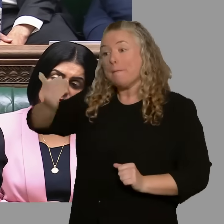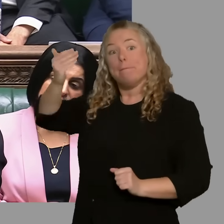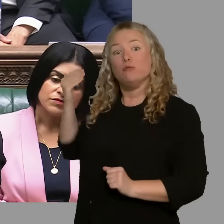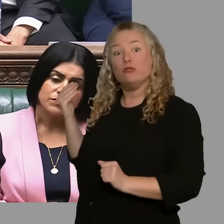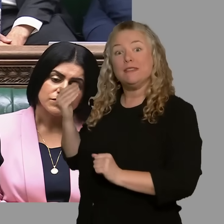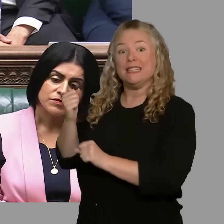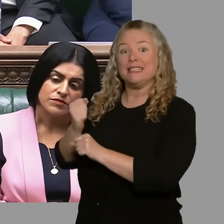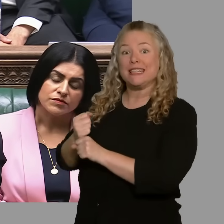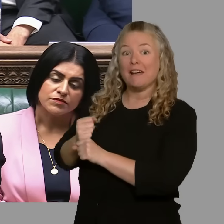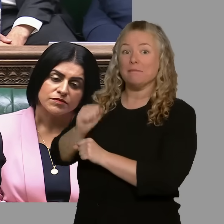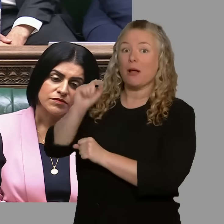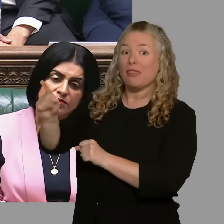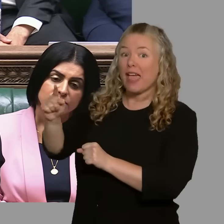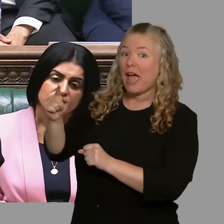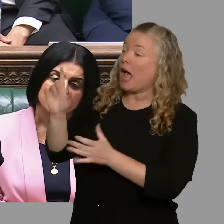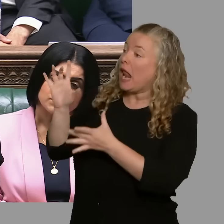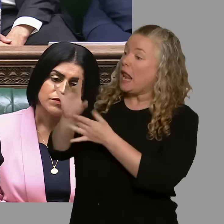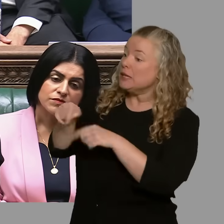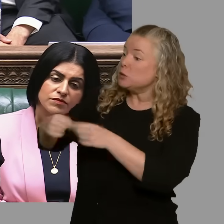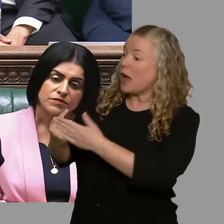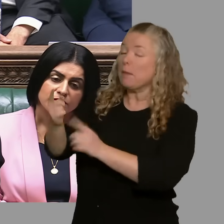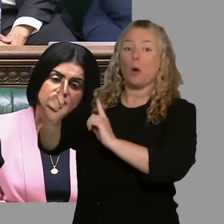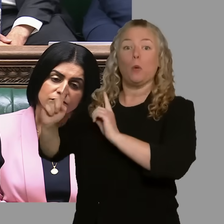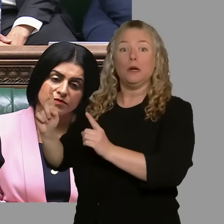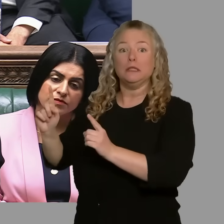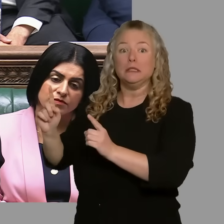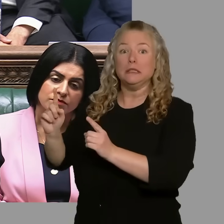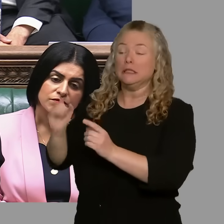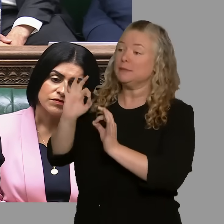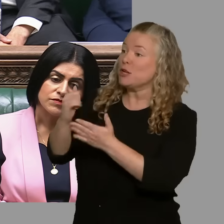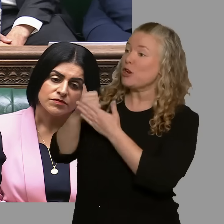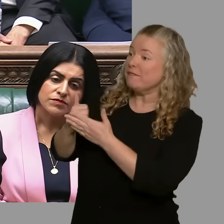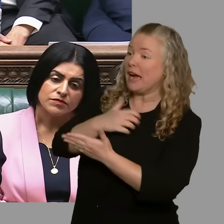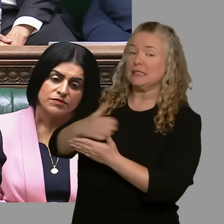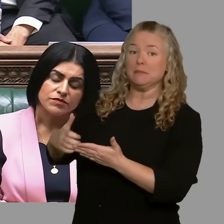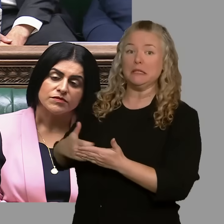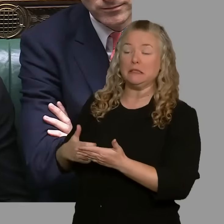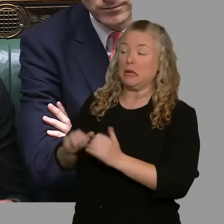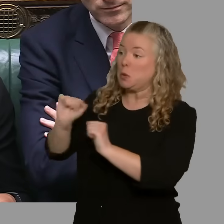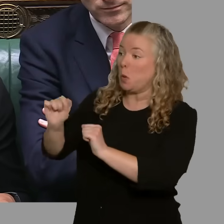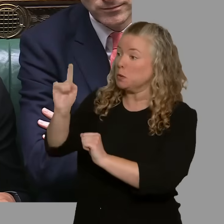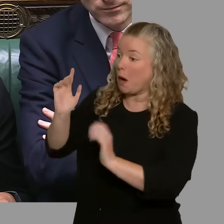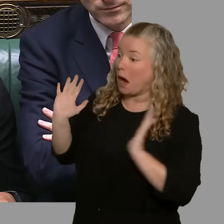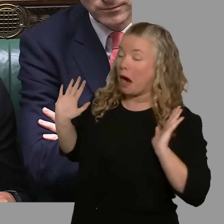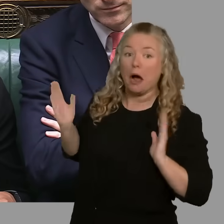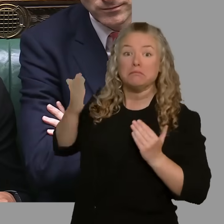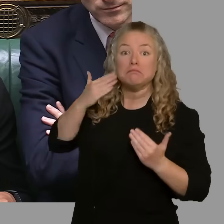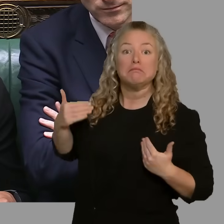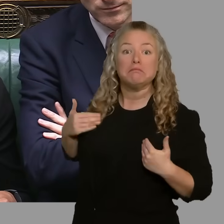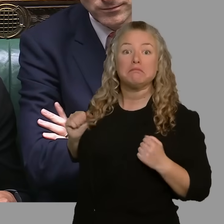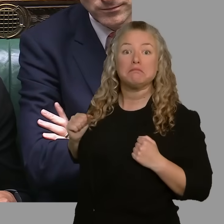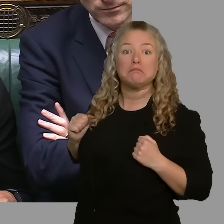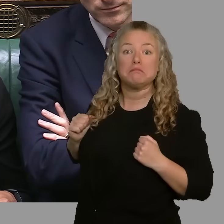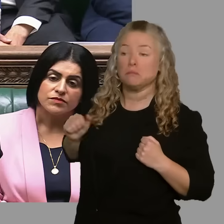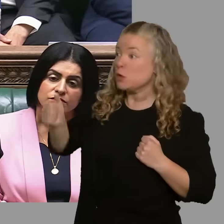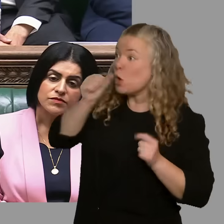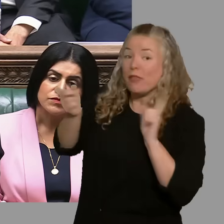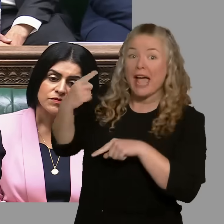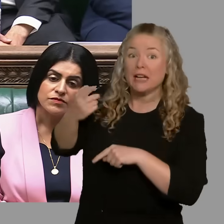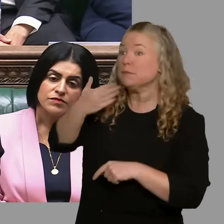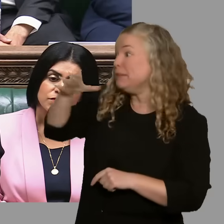suspect that she does, I invite her to update the House. Last night, the Crown Prosecution